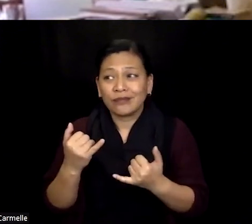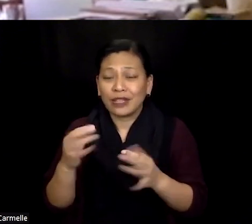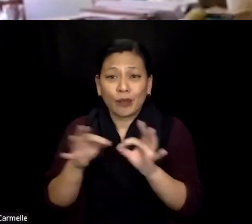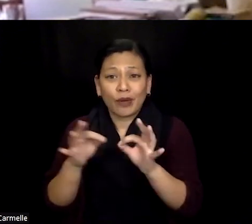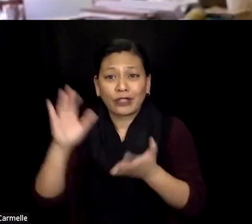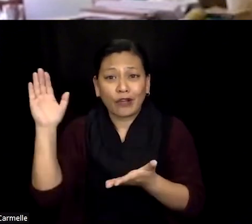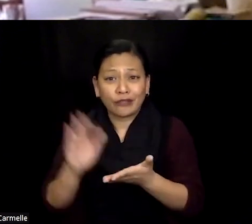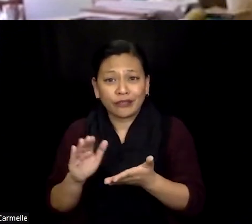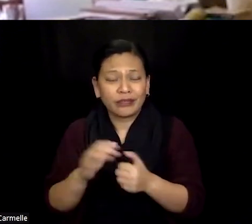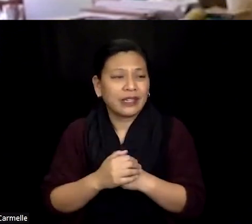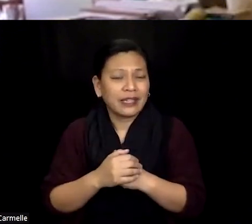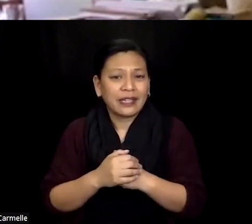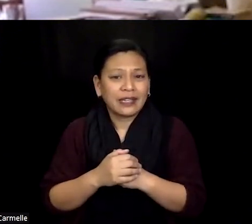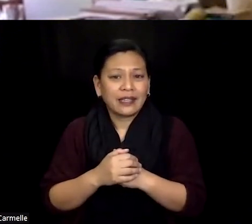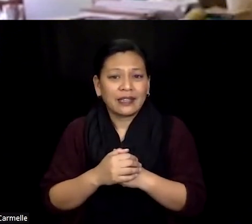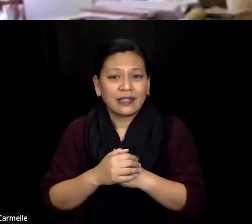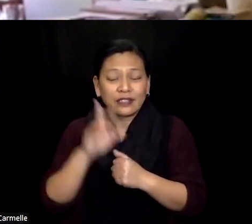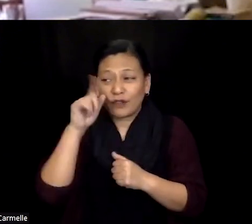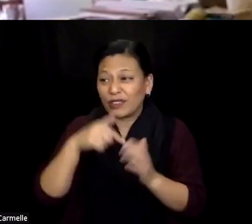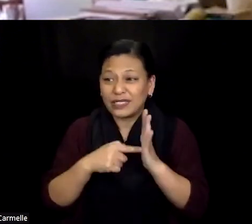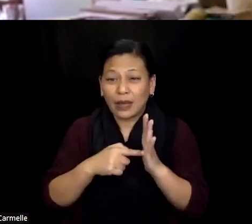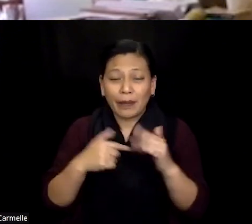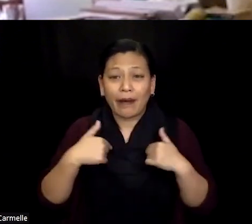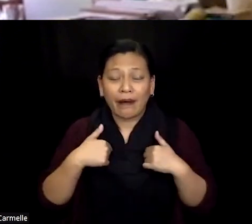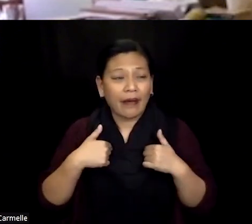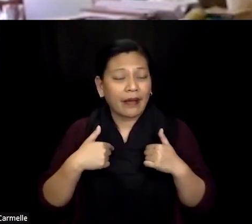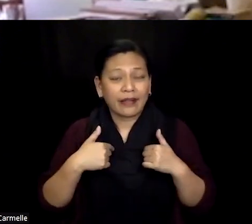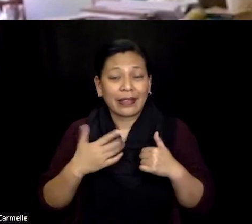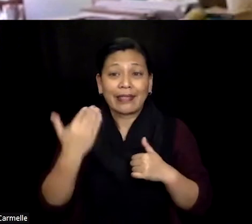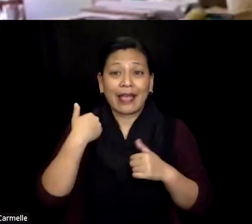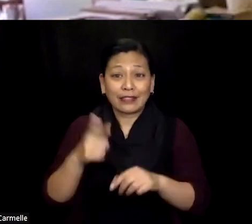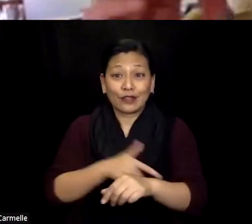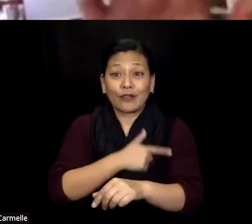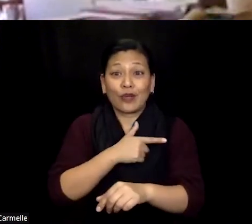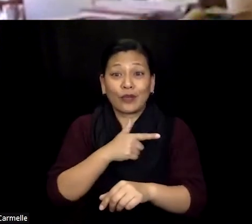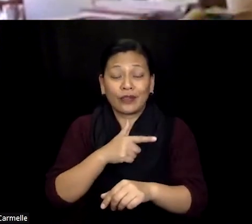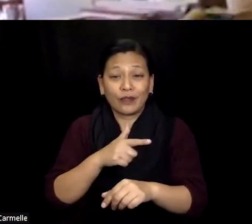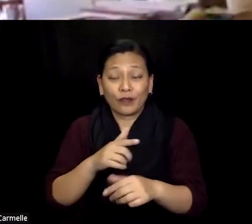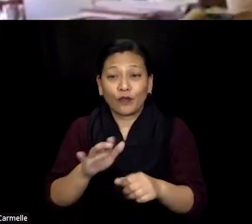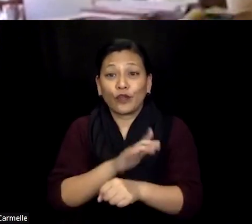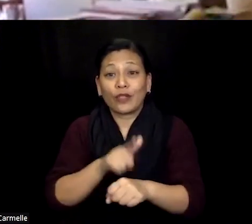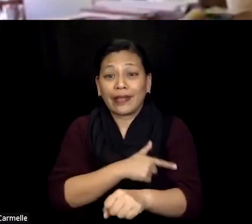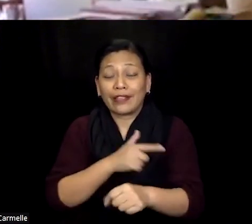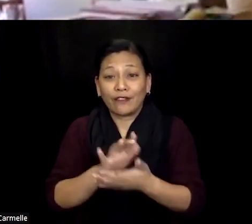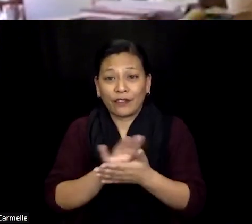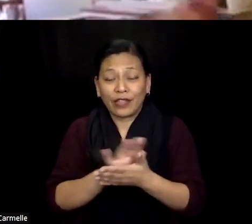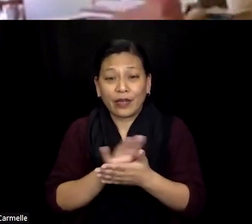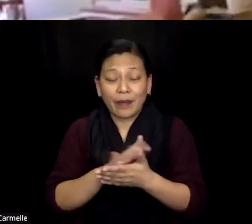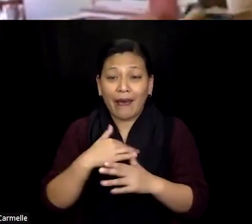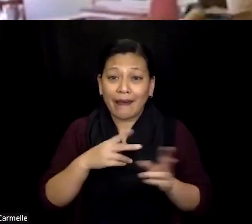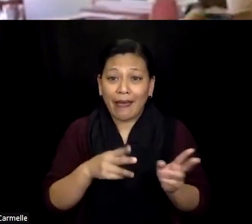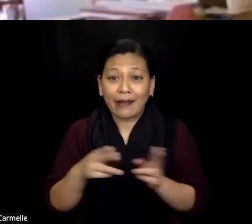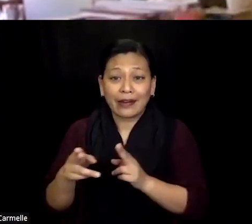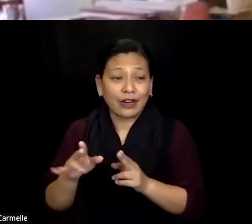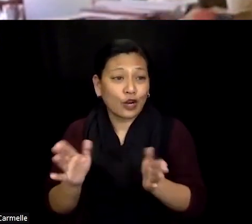technology to edit something from a laptop. I edited and mixed our last feature film in the room I'm talking to you in, and it didn't look